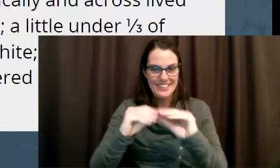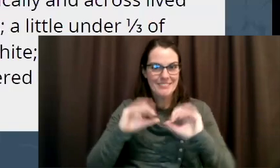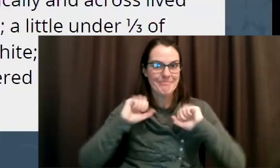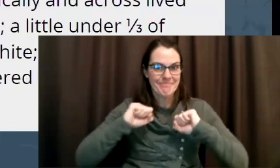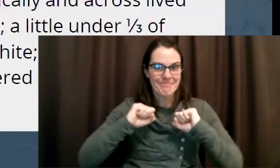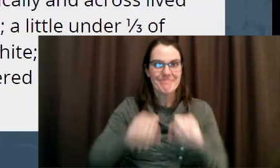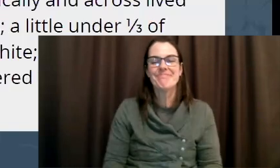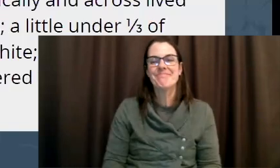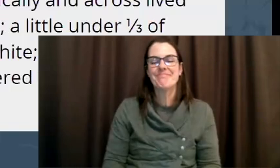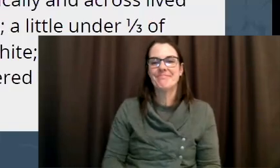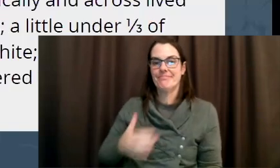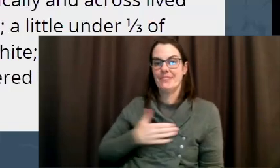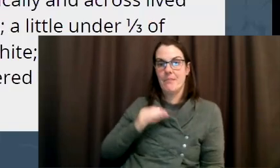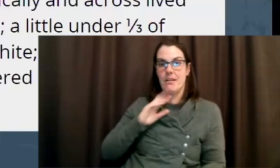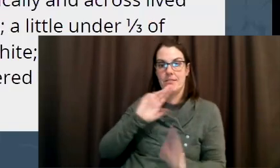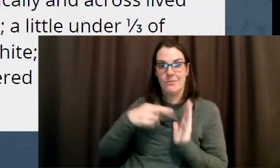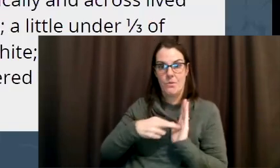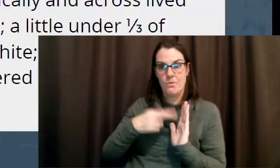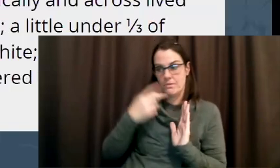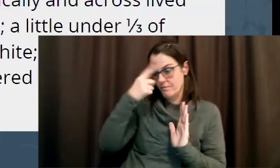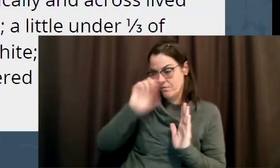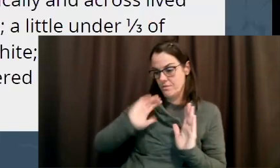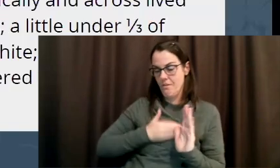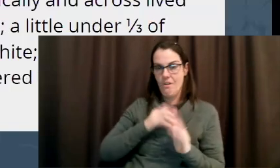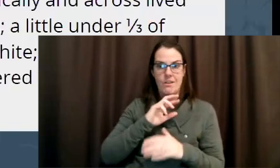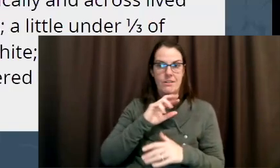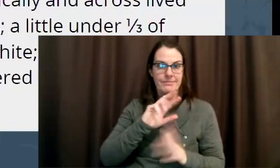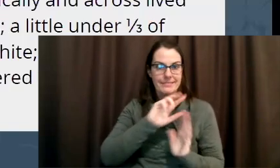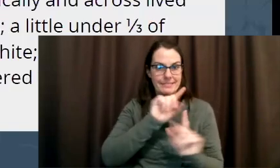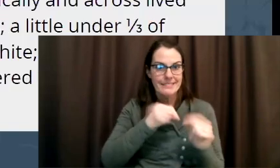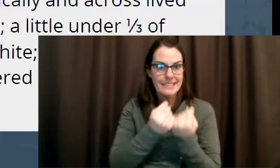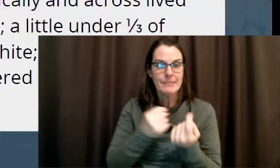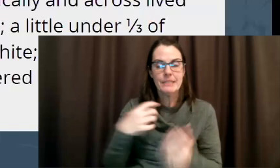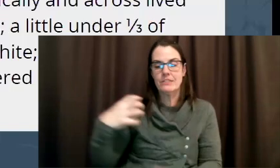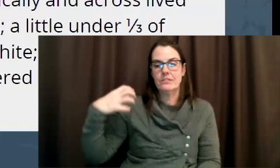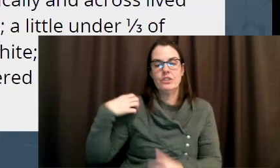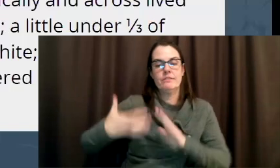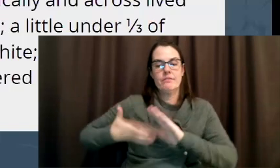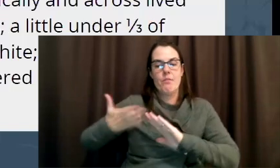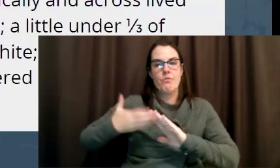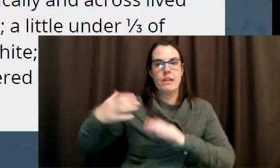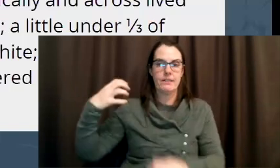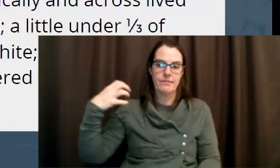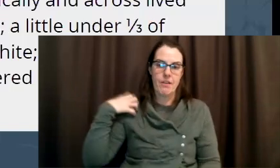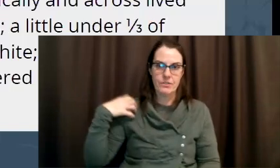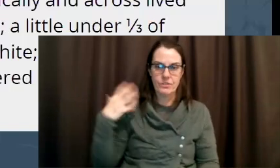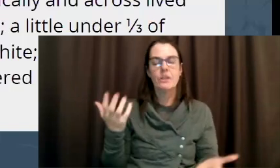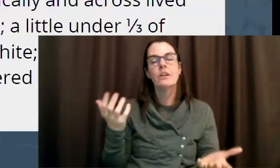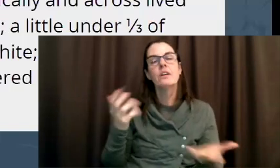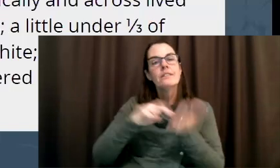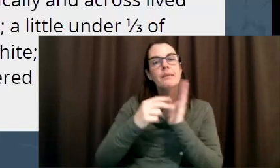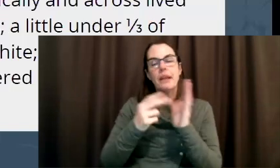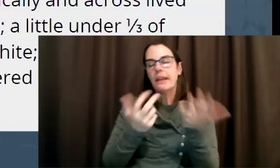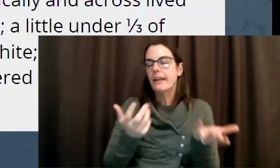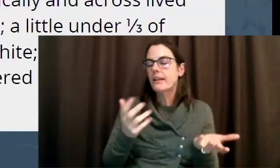my role on our team is Chief Operating Officer. What that means is my perspective is more from